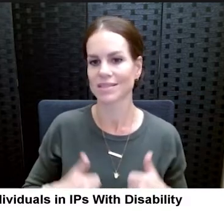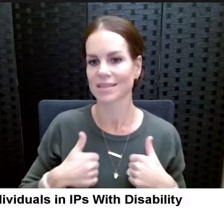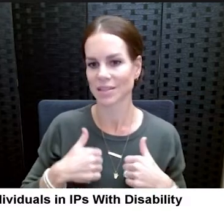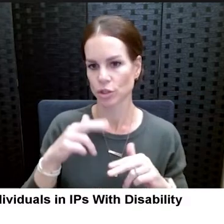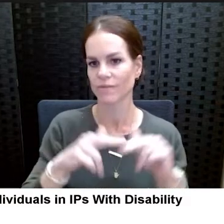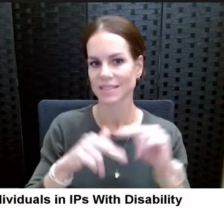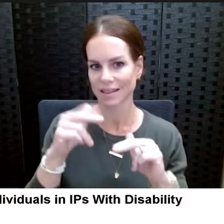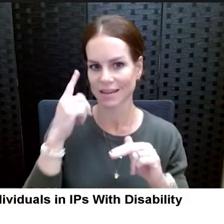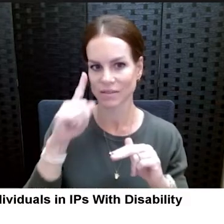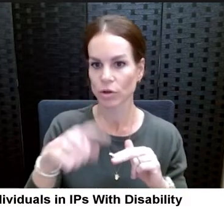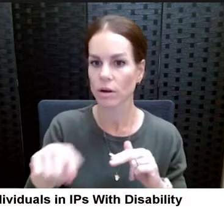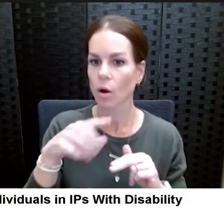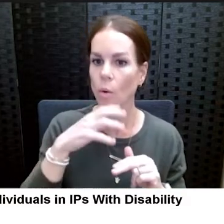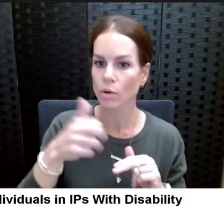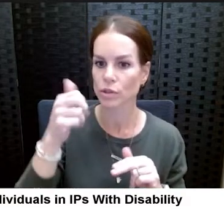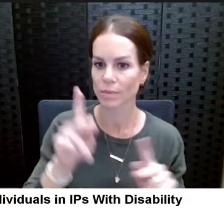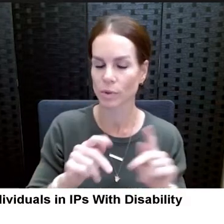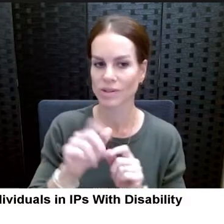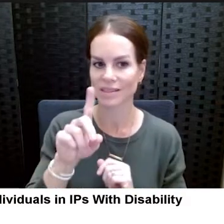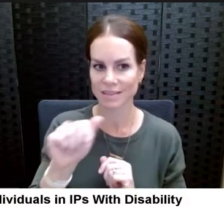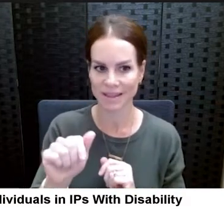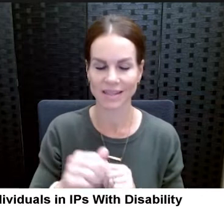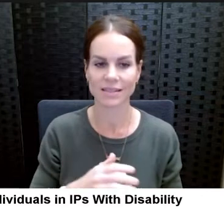with disabilities,